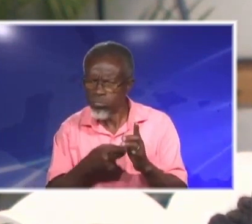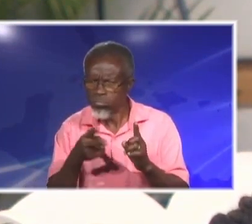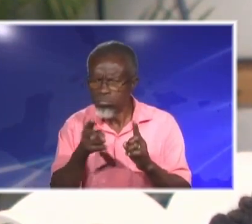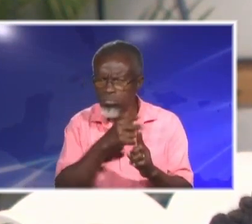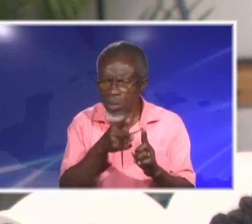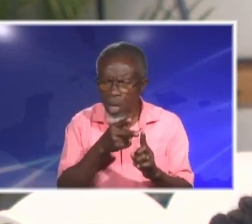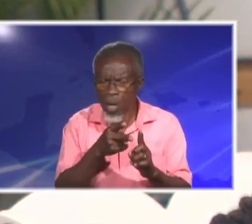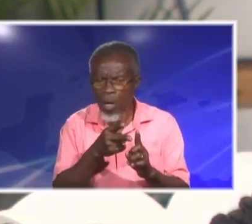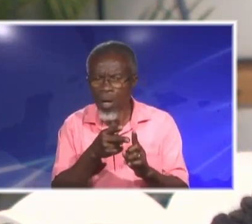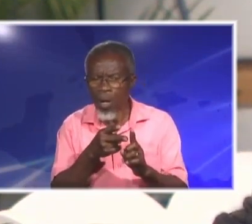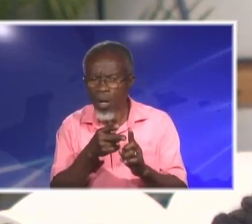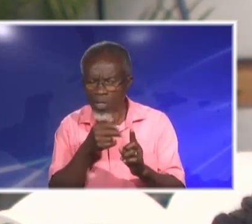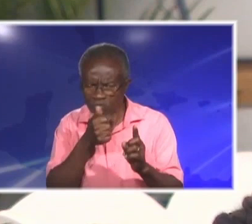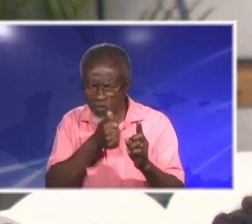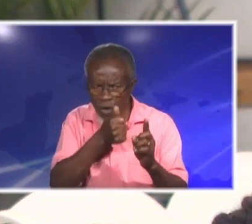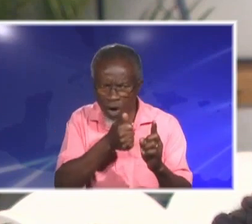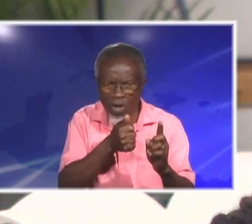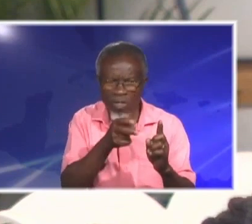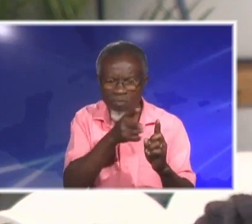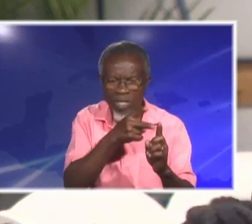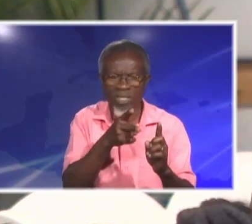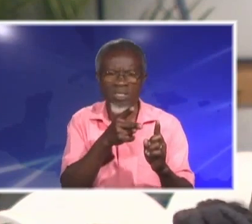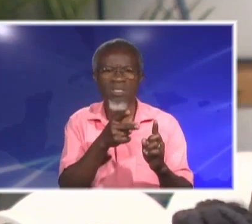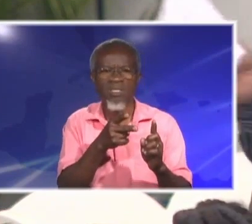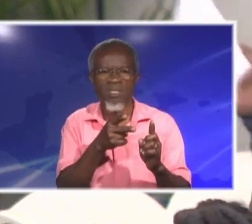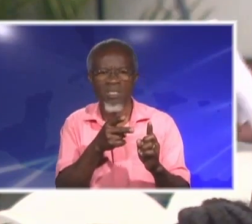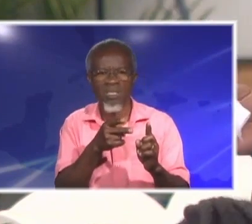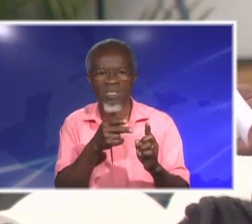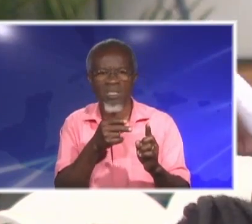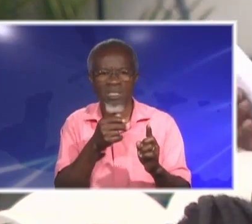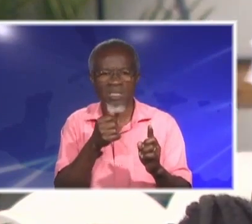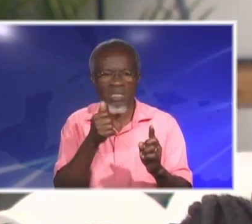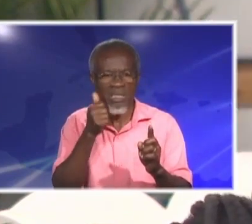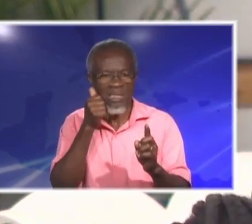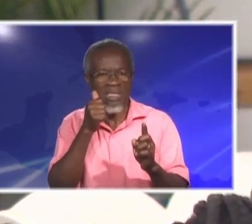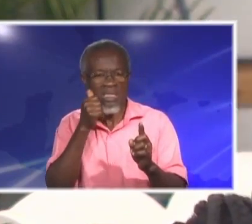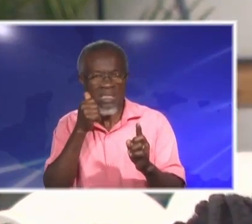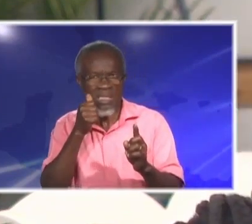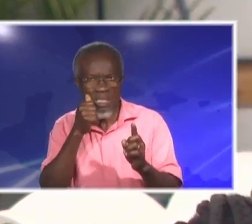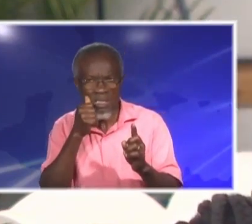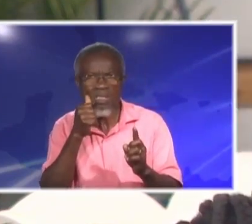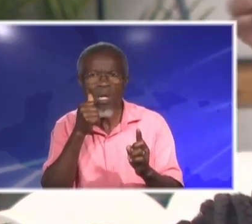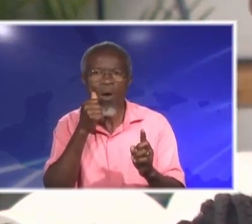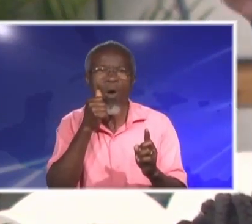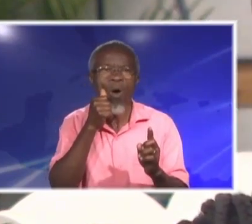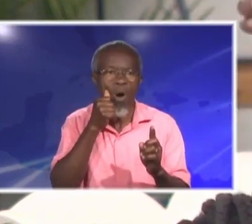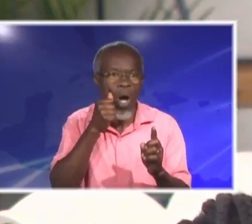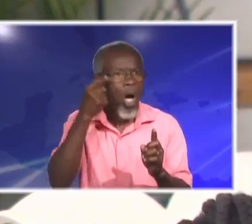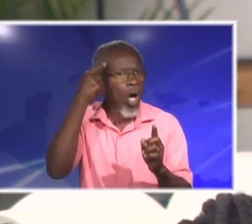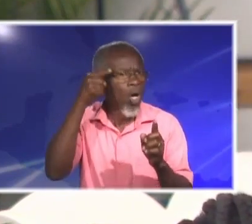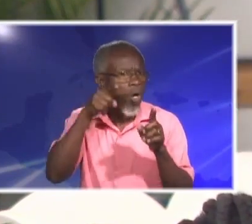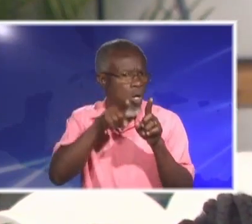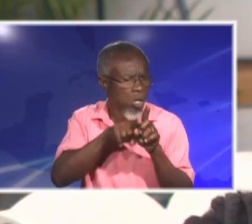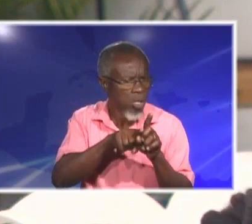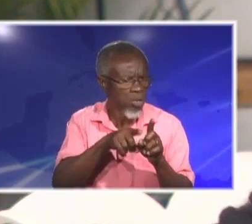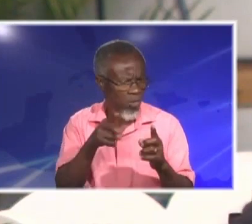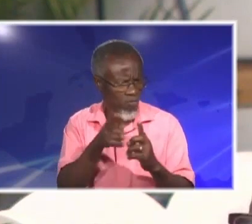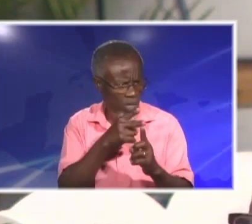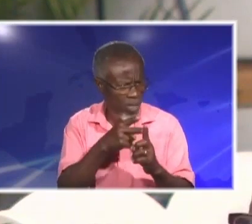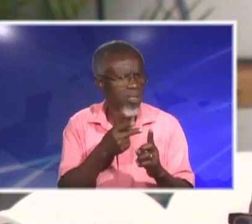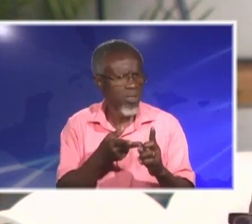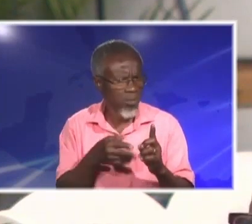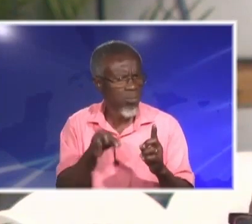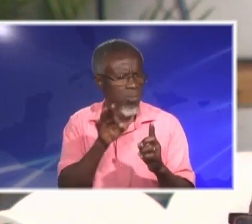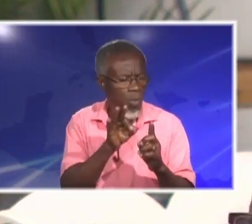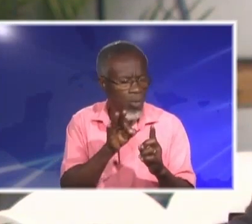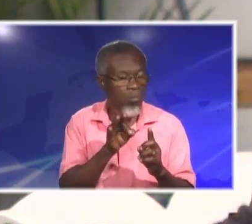subscribe to it and submit to it. That's what we have seen. I didn't hear that yesterday. I know the research has been done, but we have